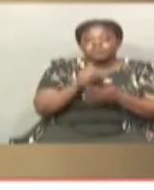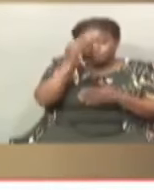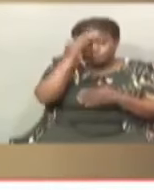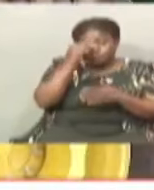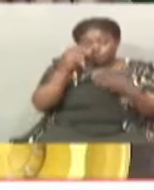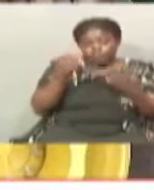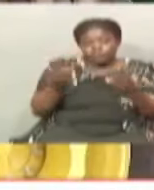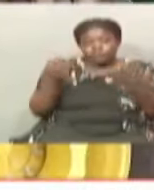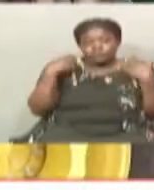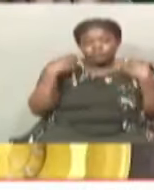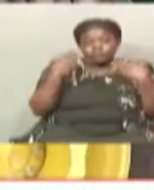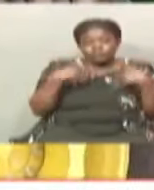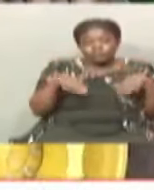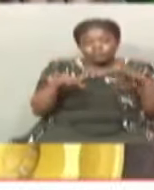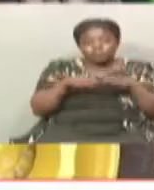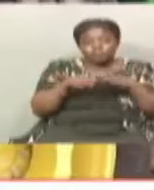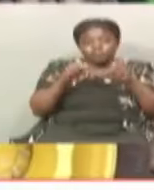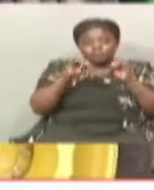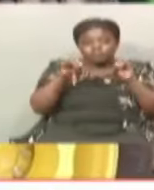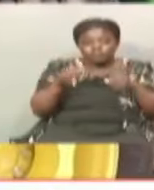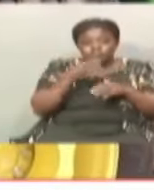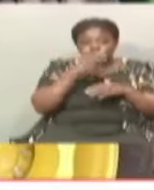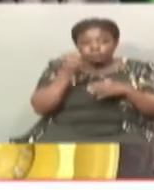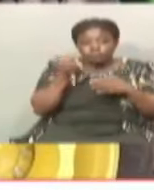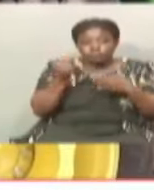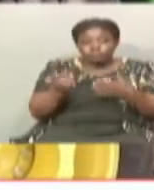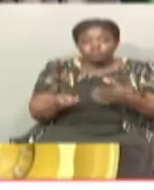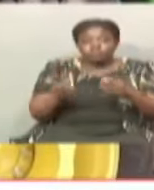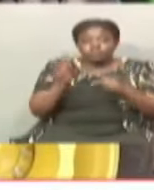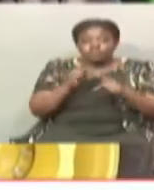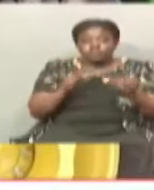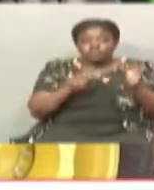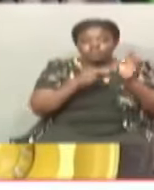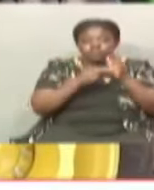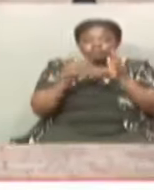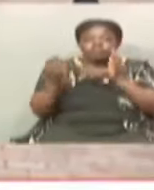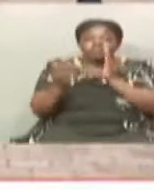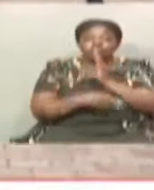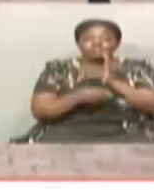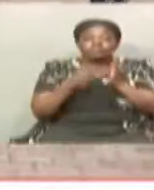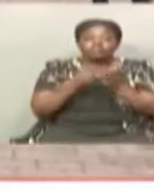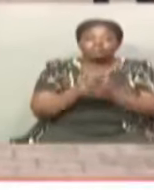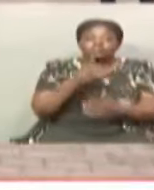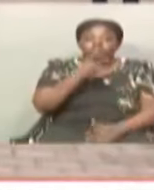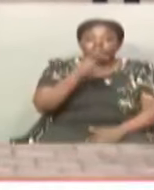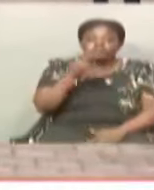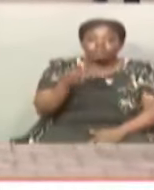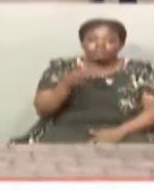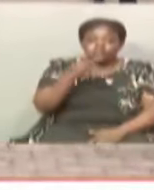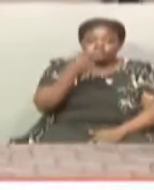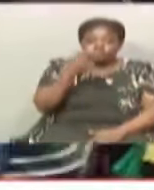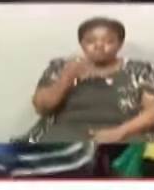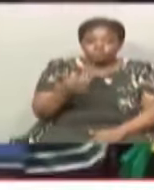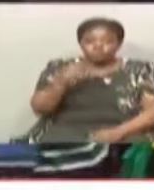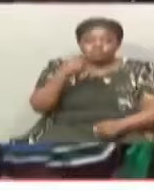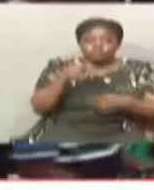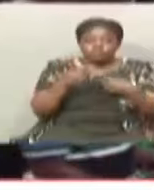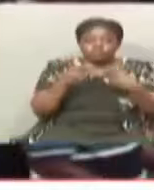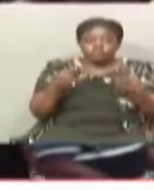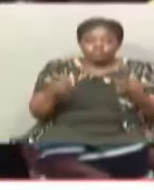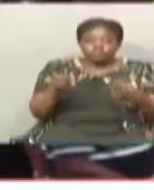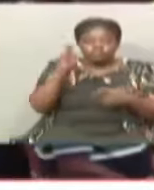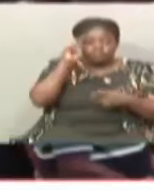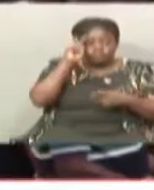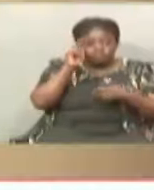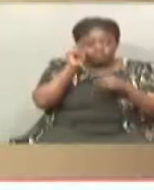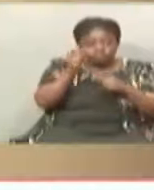very important. Gamba nti bakola kye basobola okuyita abantu mu Mulekwa harvest money 2023 bongera okwanka mbukodyo oba